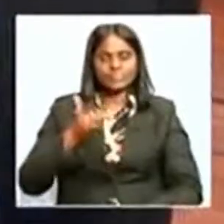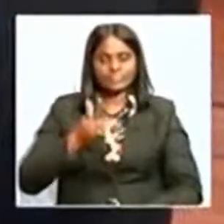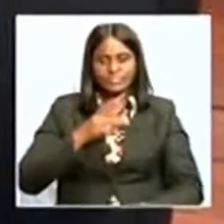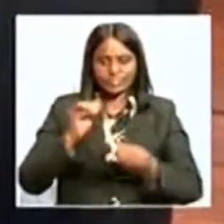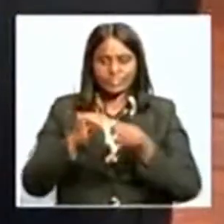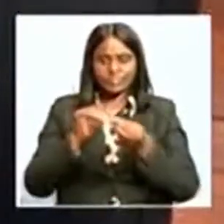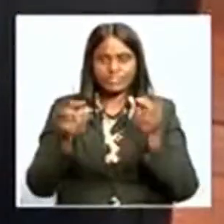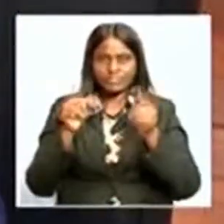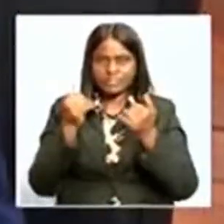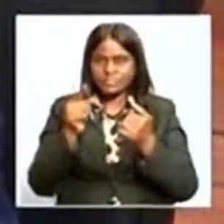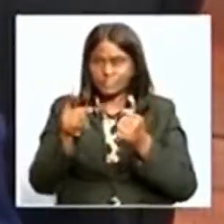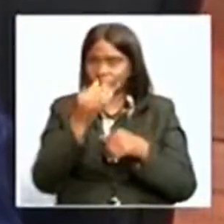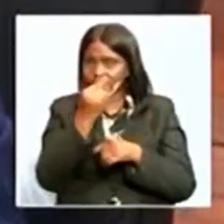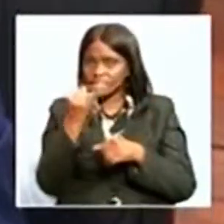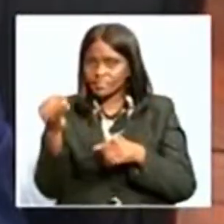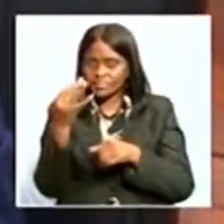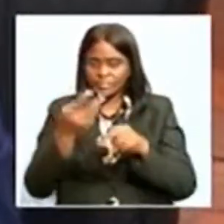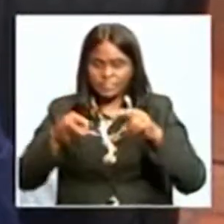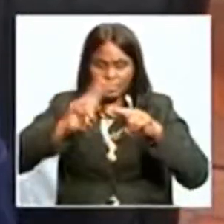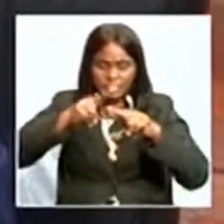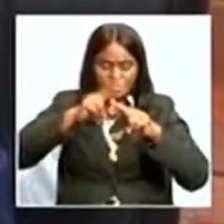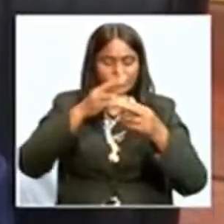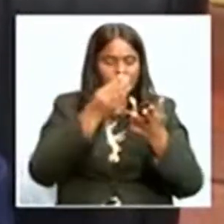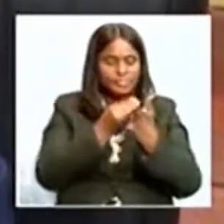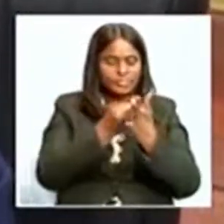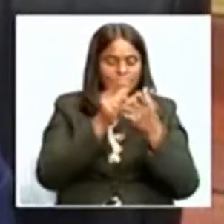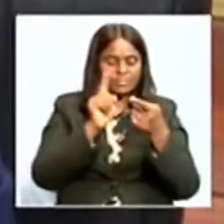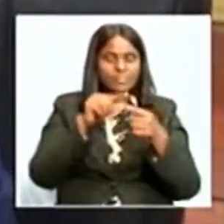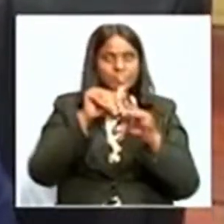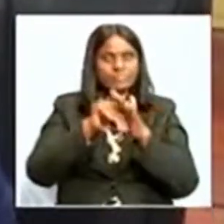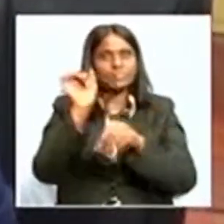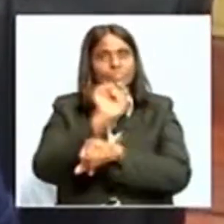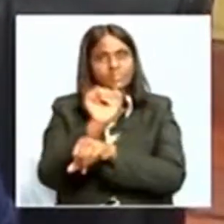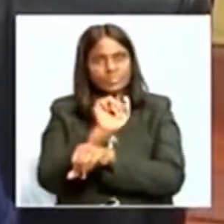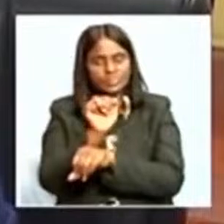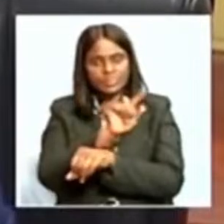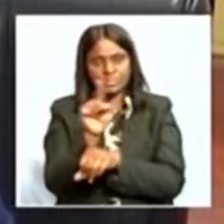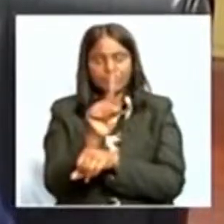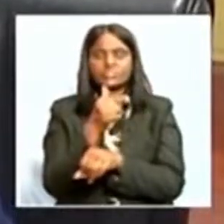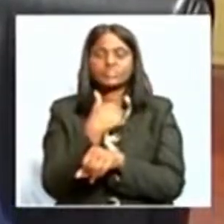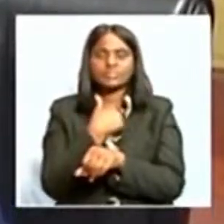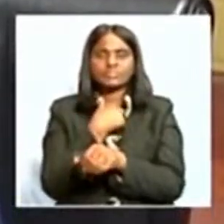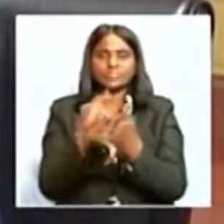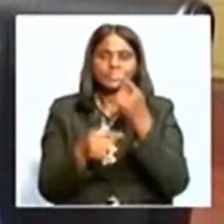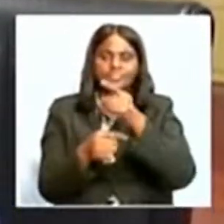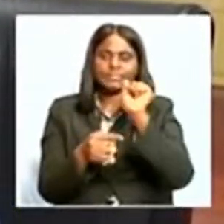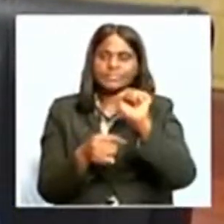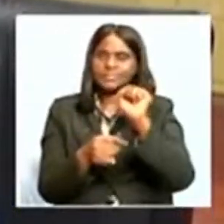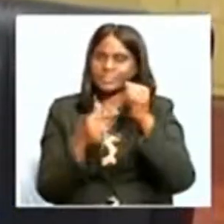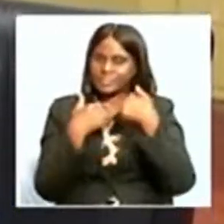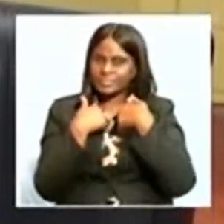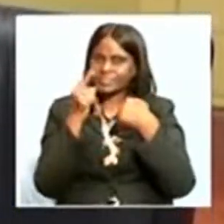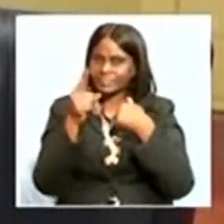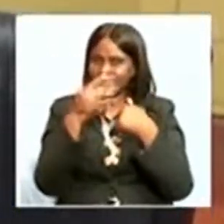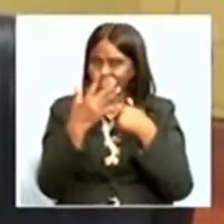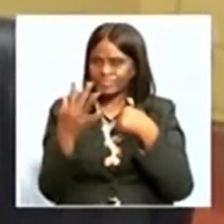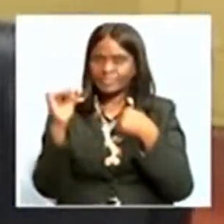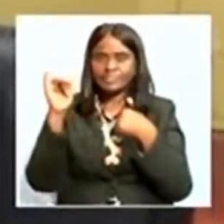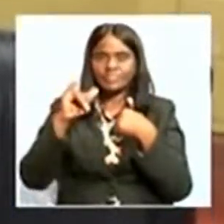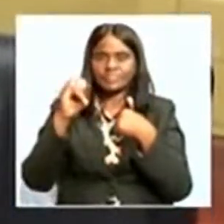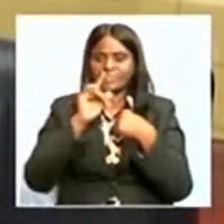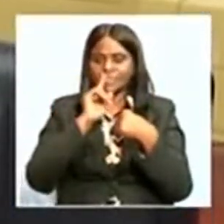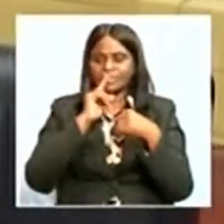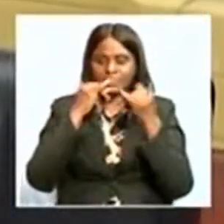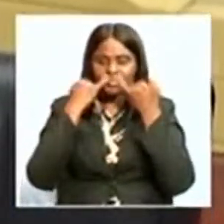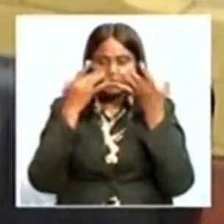it comes to the issues of increasing duty on used motor vehicles, that could be one of the intentions. Yes, suffice to